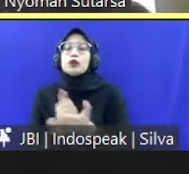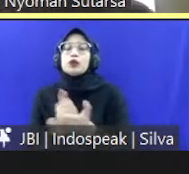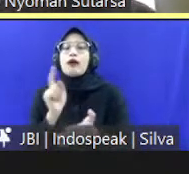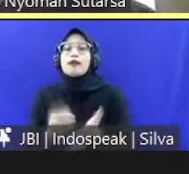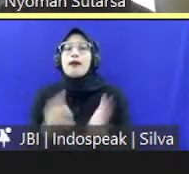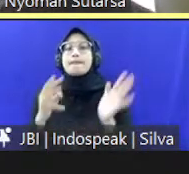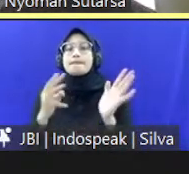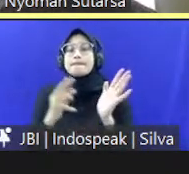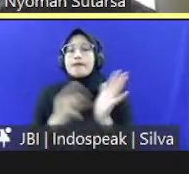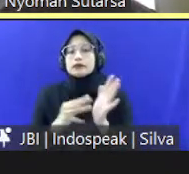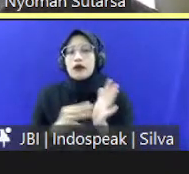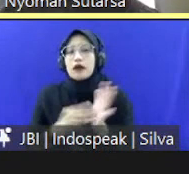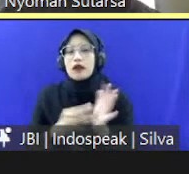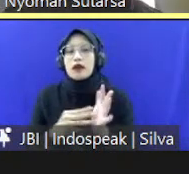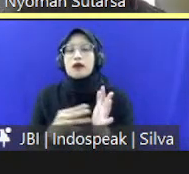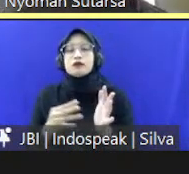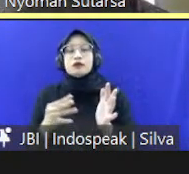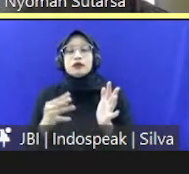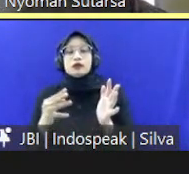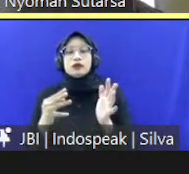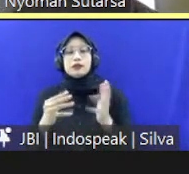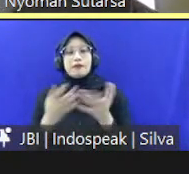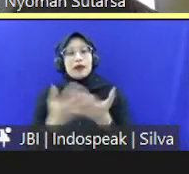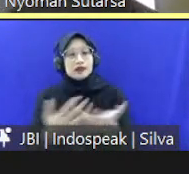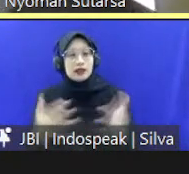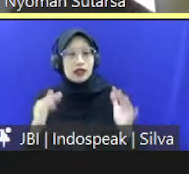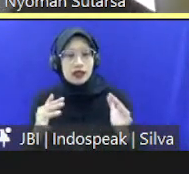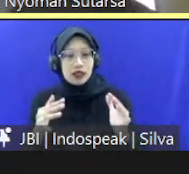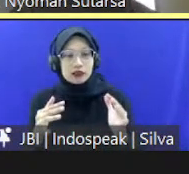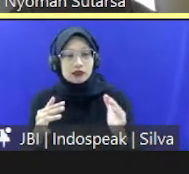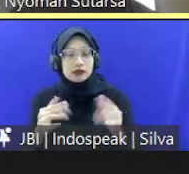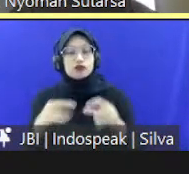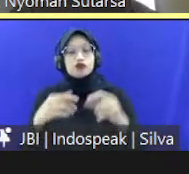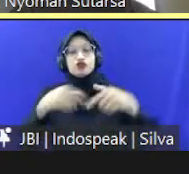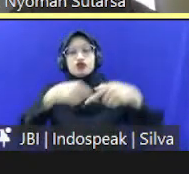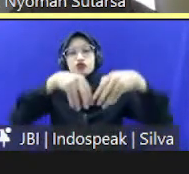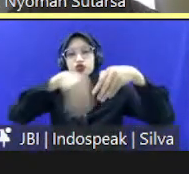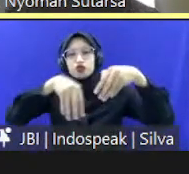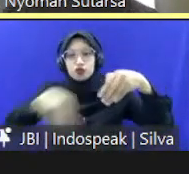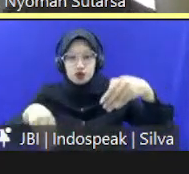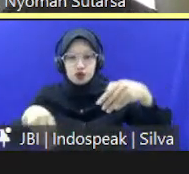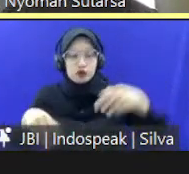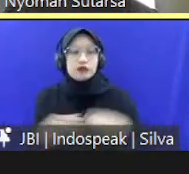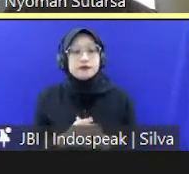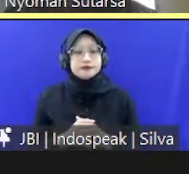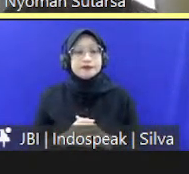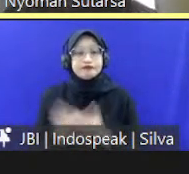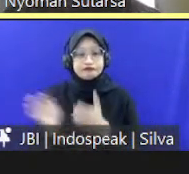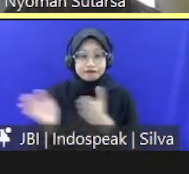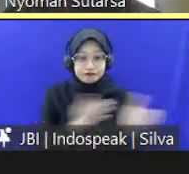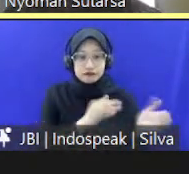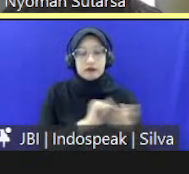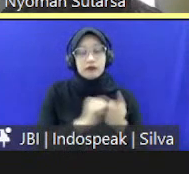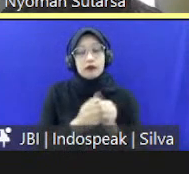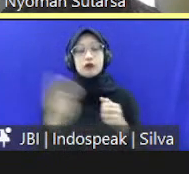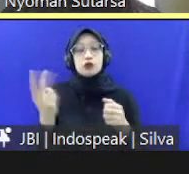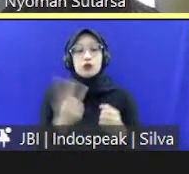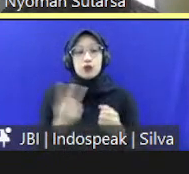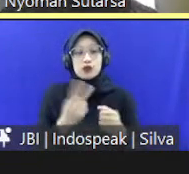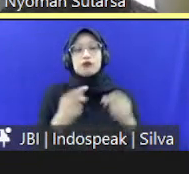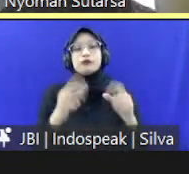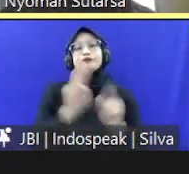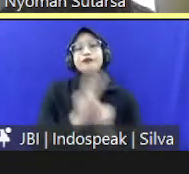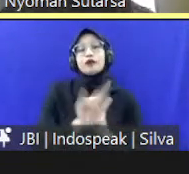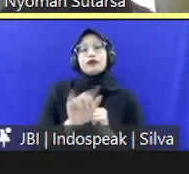To contrast the lived experience of asana, let me introduce you to Fifi, my second case study. Fifi is a